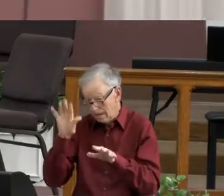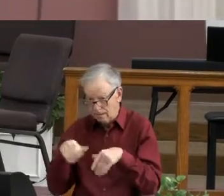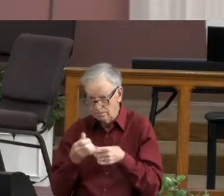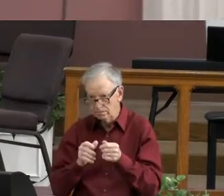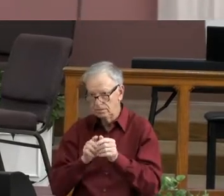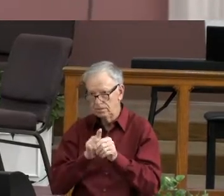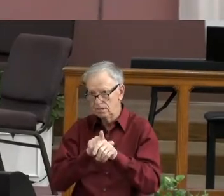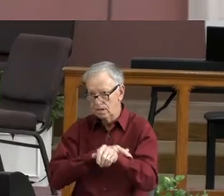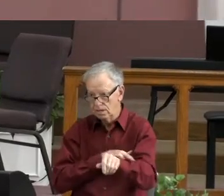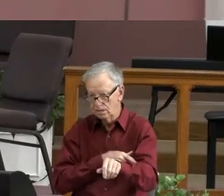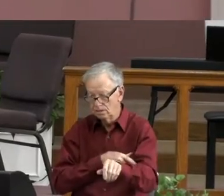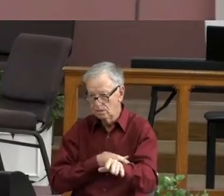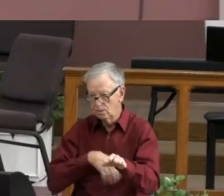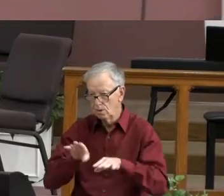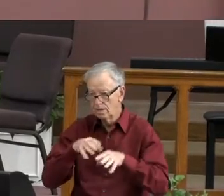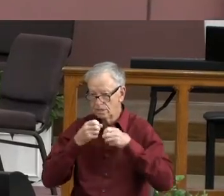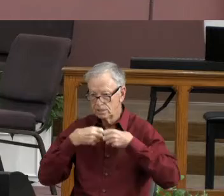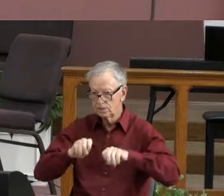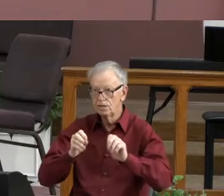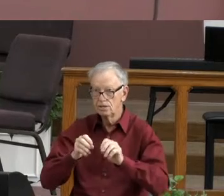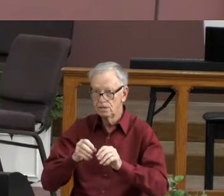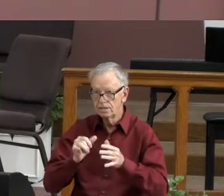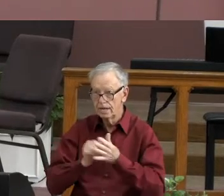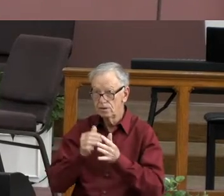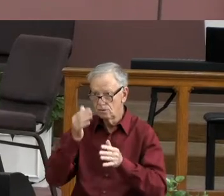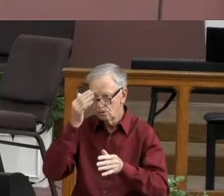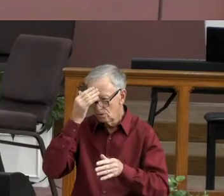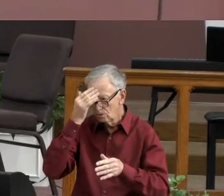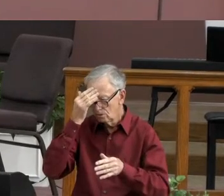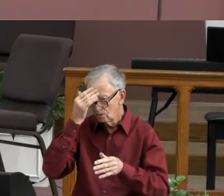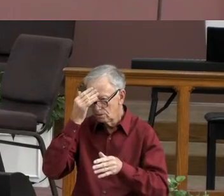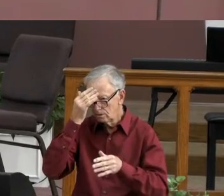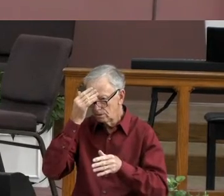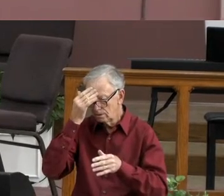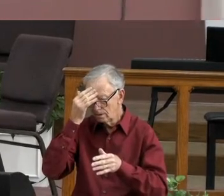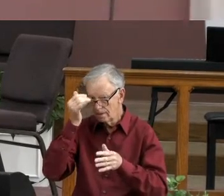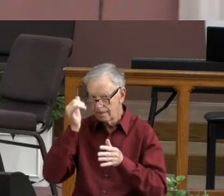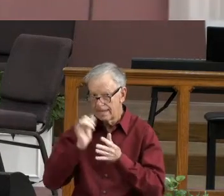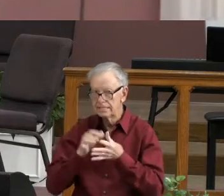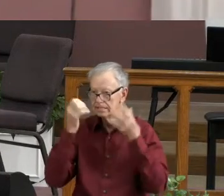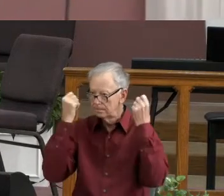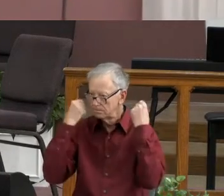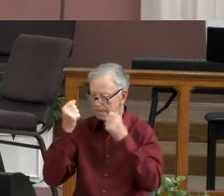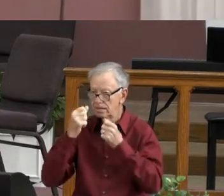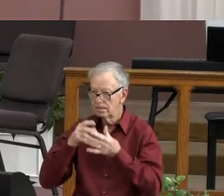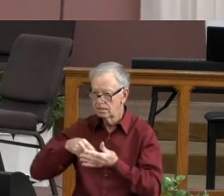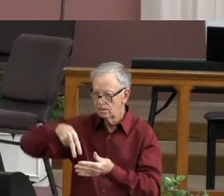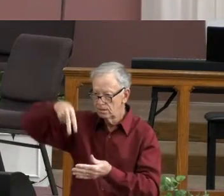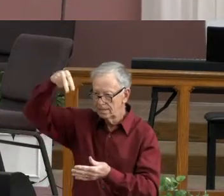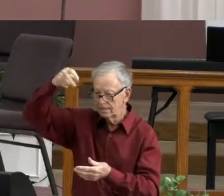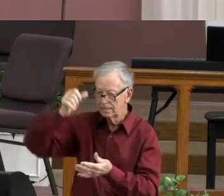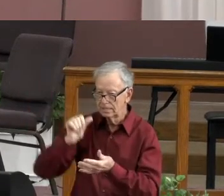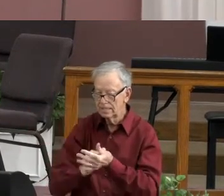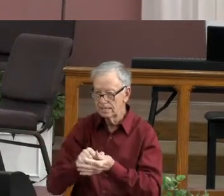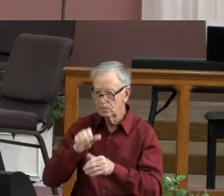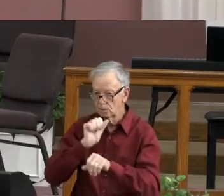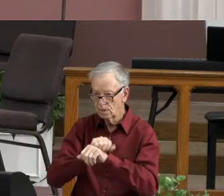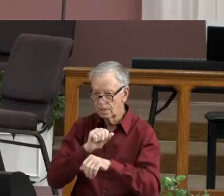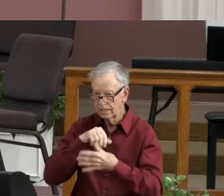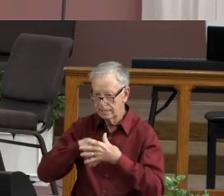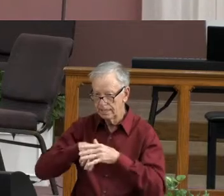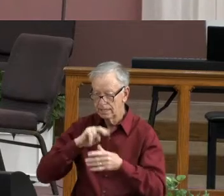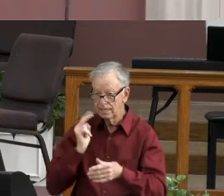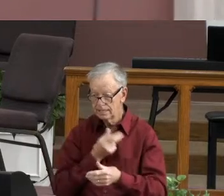I don't know how long walking down the street that you knew. That's the power of the resurrection that is at work in